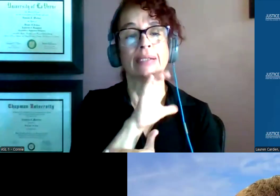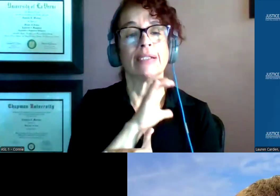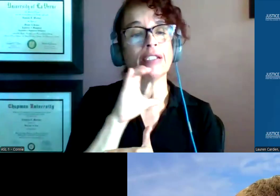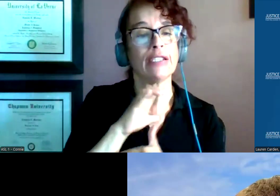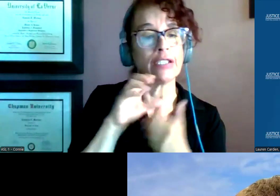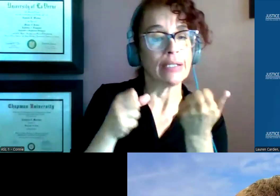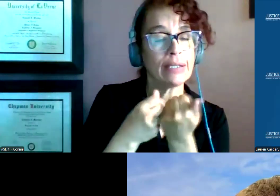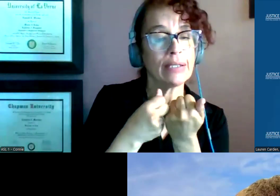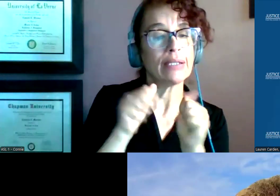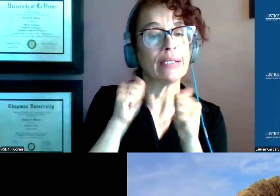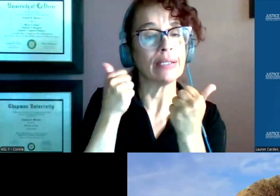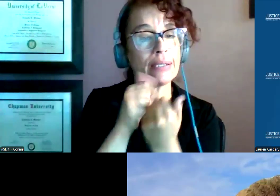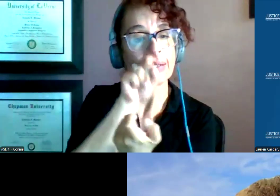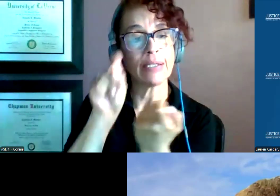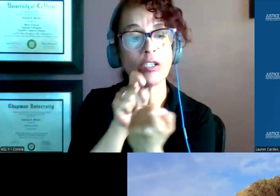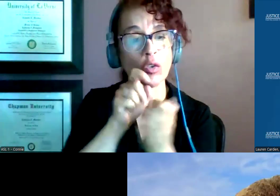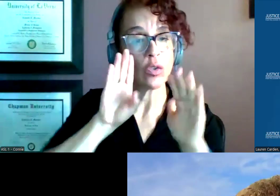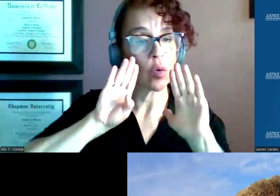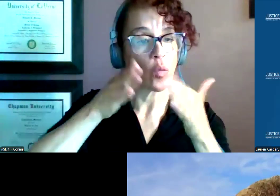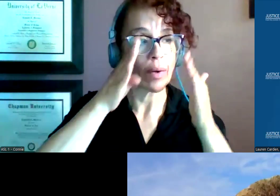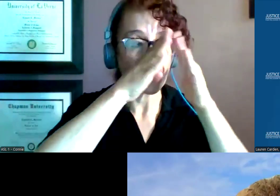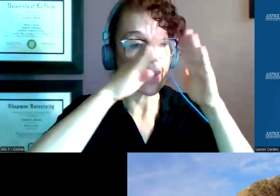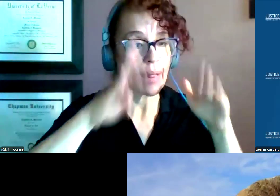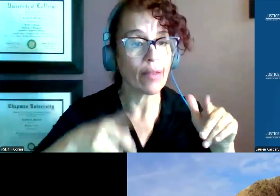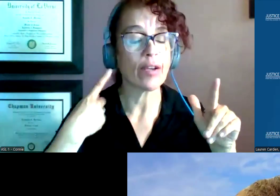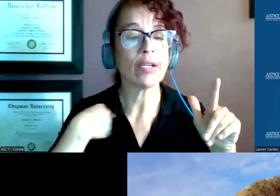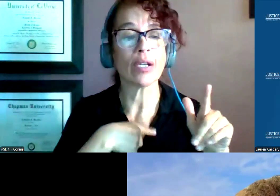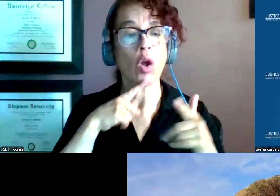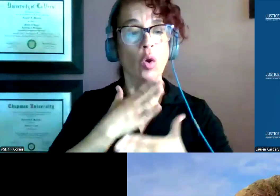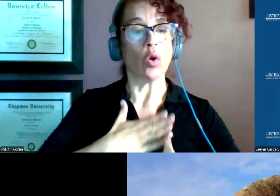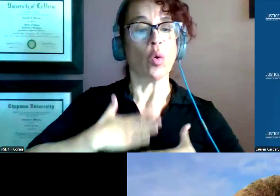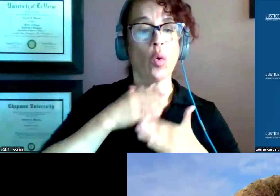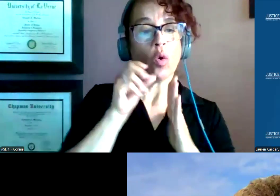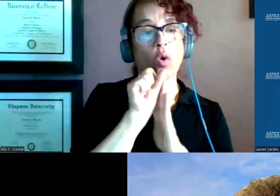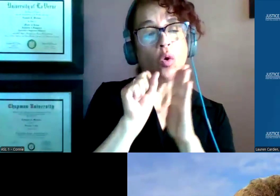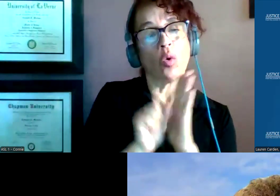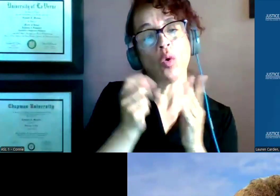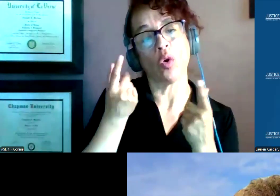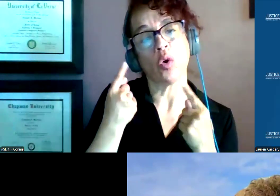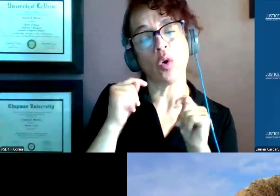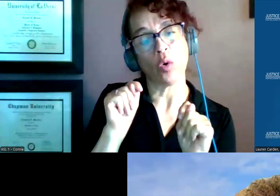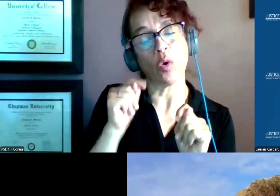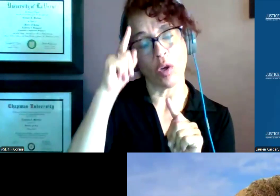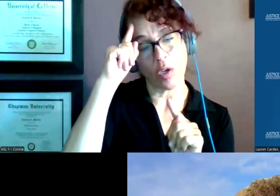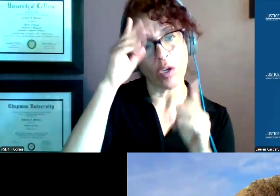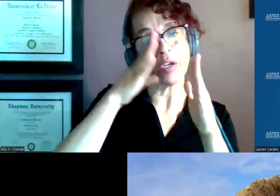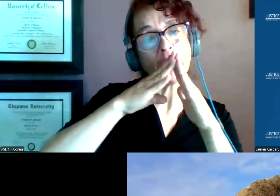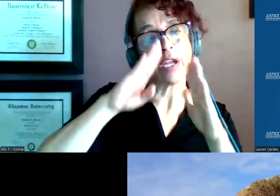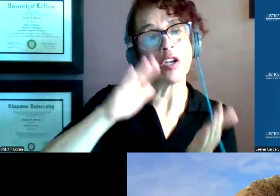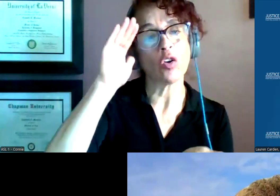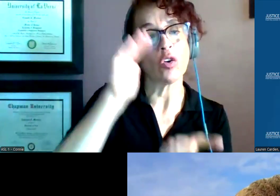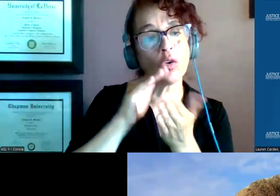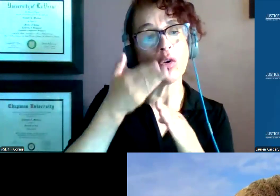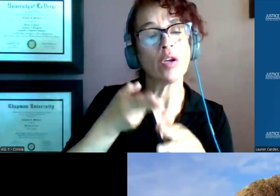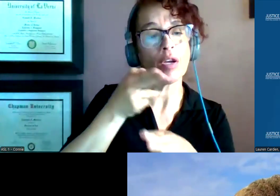of an agency that's specifically dedicated to housing, and we really appreciate the state's efforts to streamline affordable housing production and